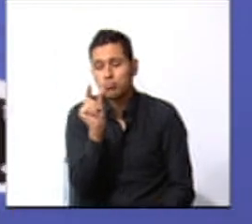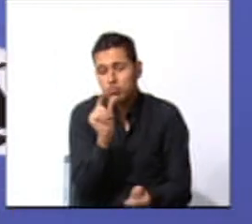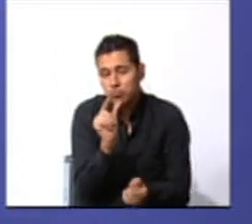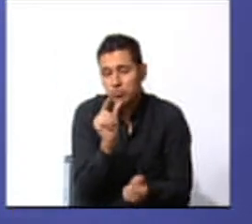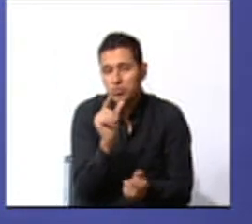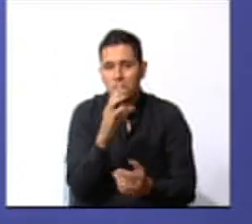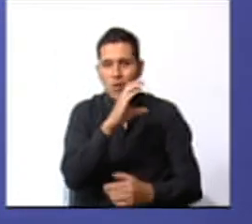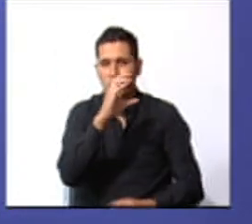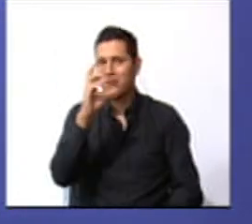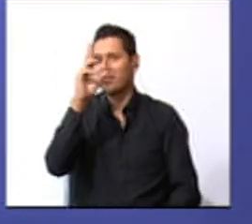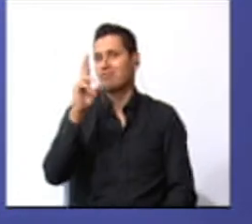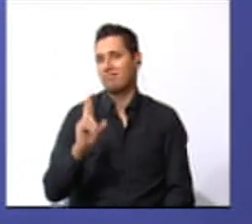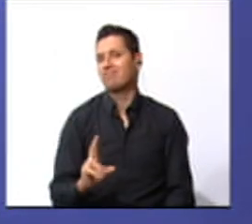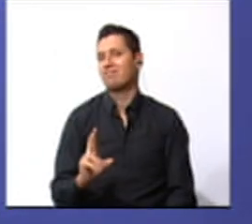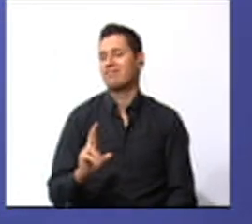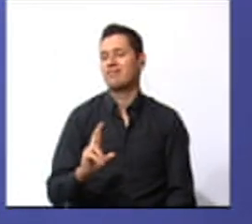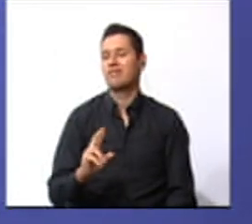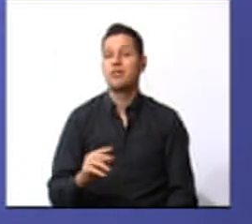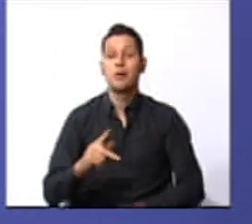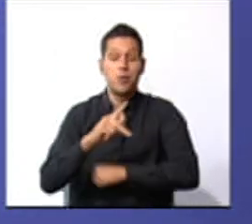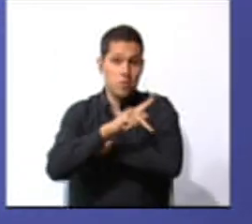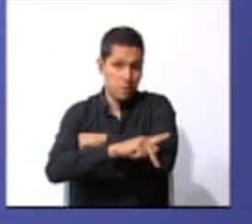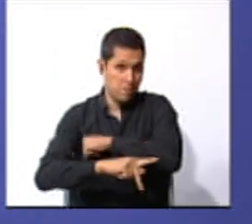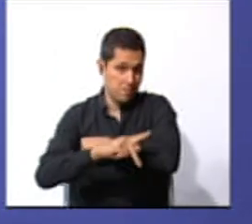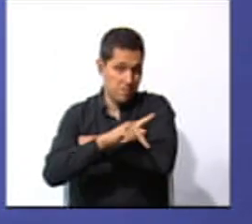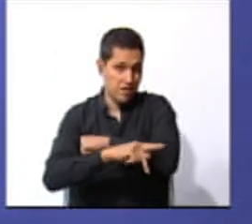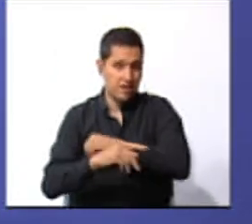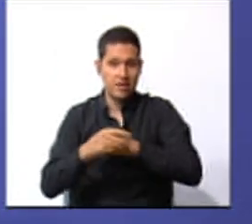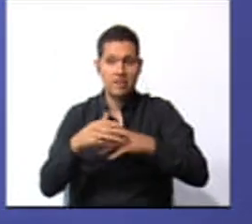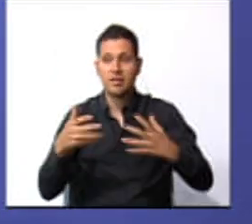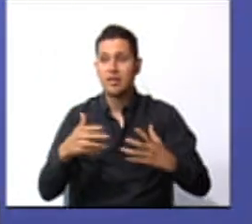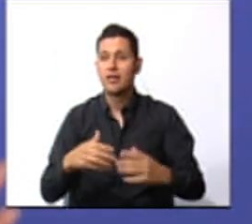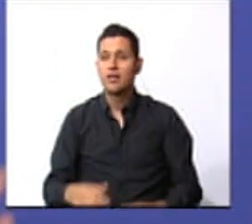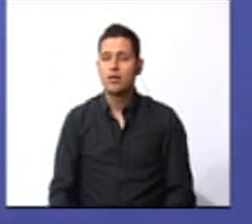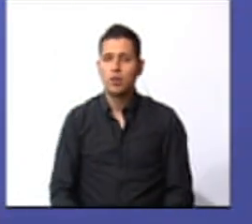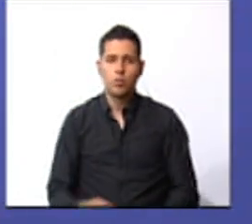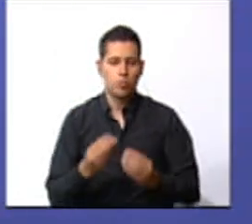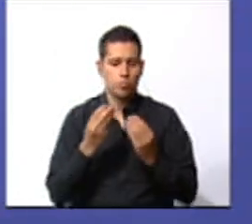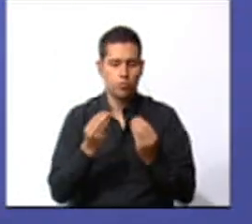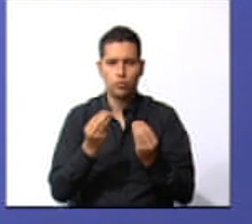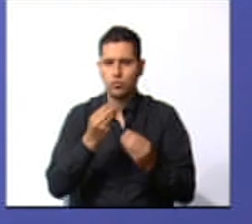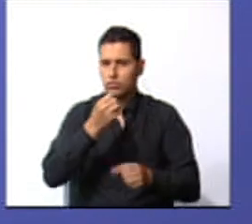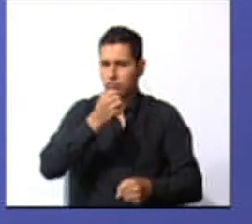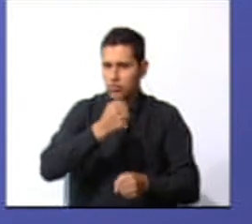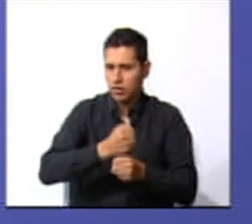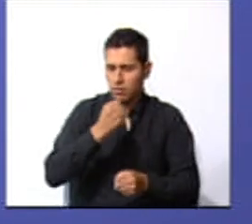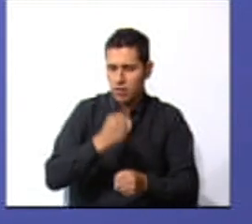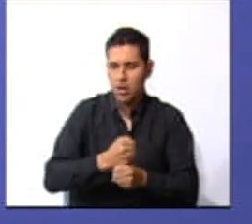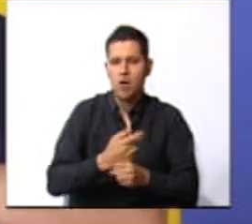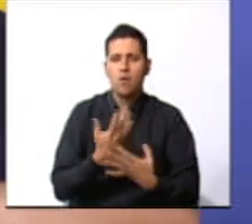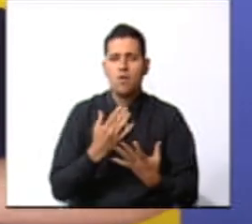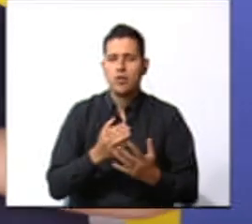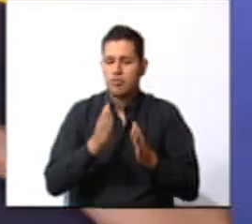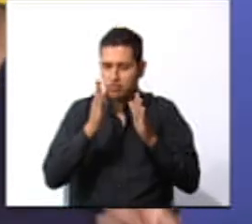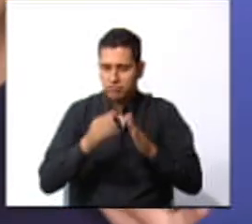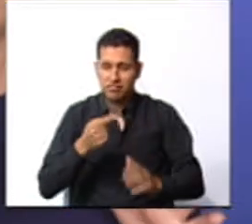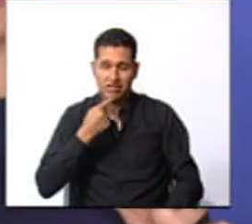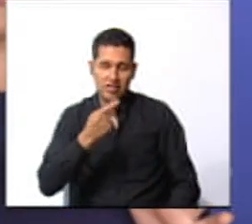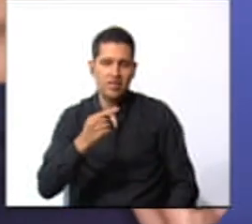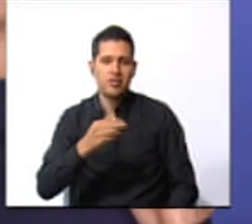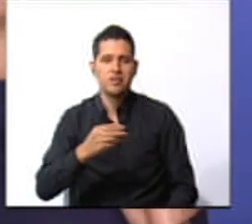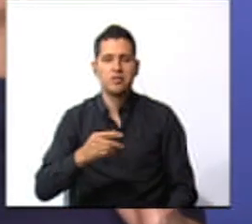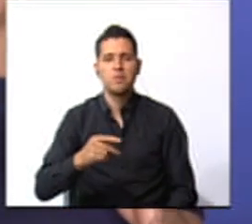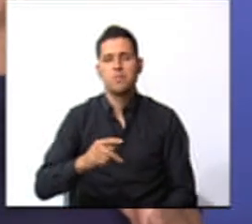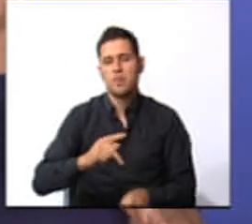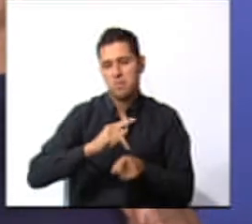Rica. It is a country of hardworking people that live their lives pura vida. We love